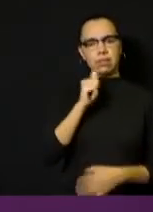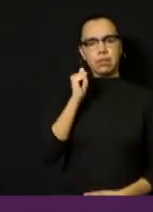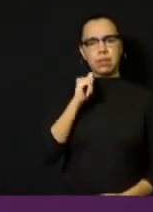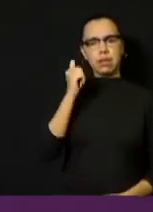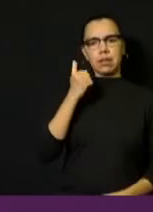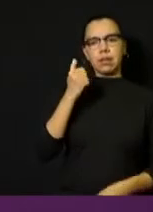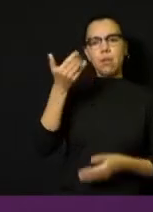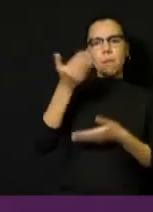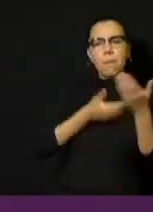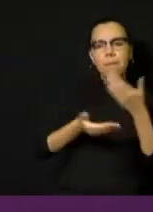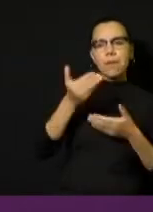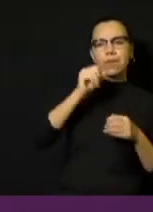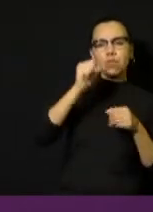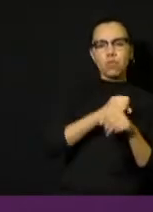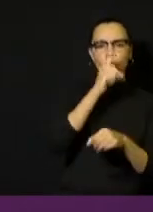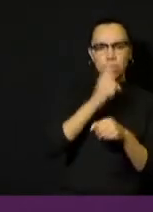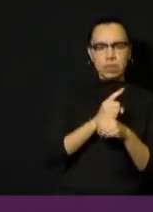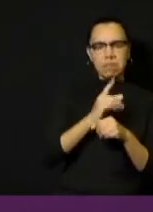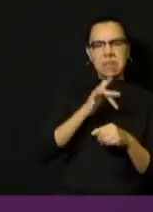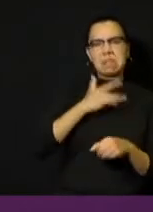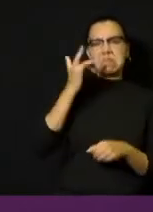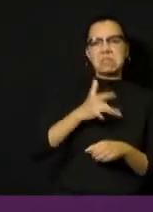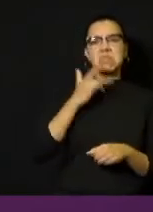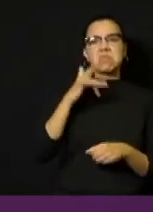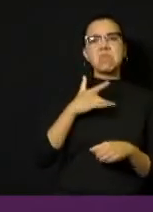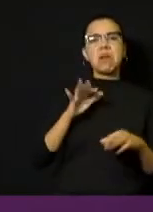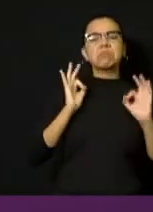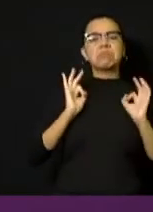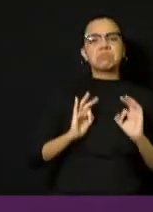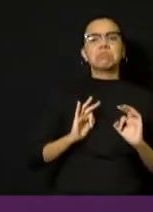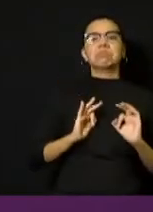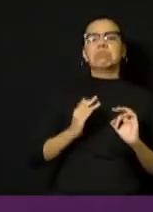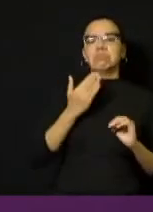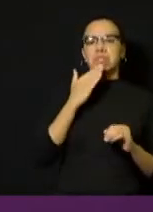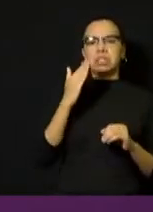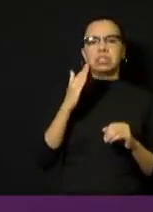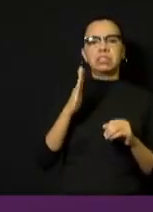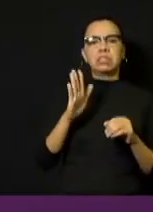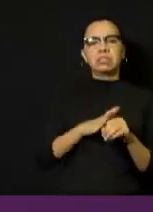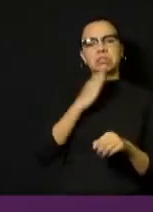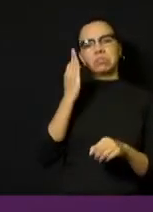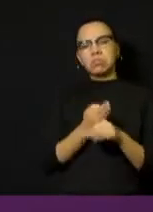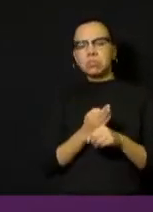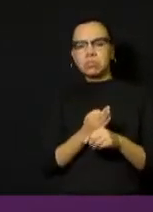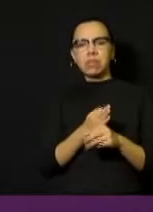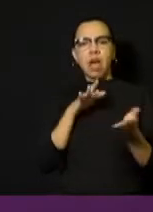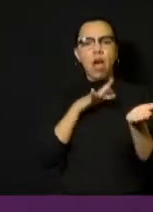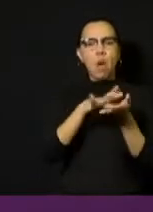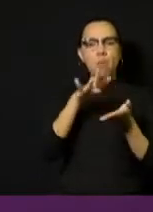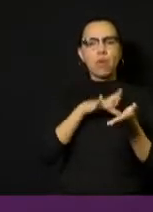I share this opportunity, I feel satisfied